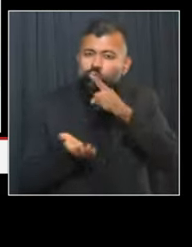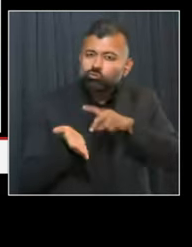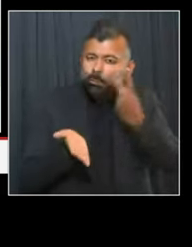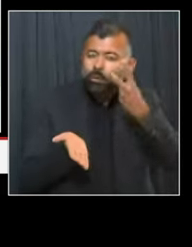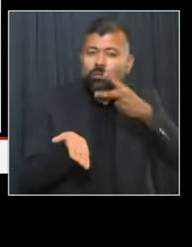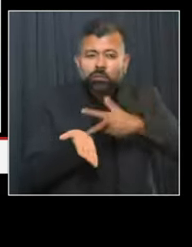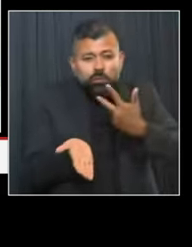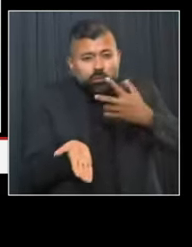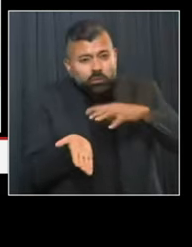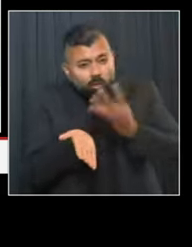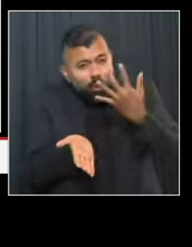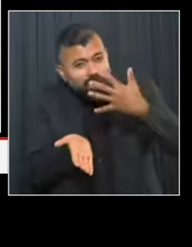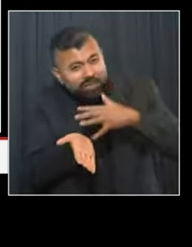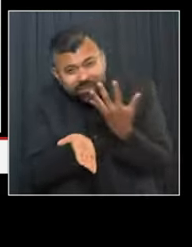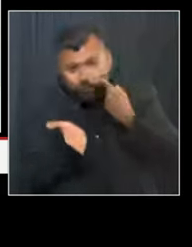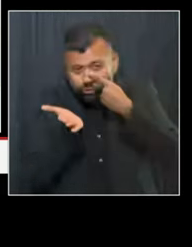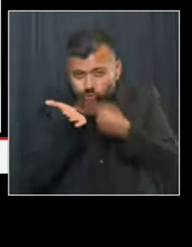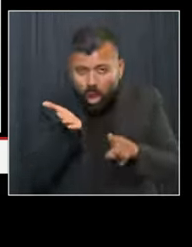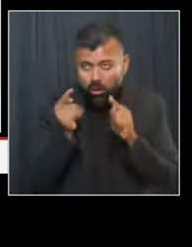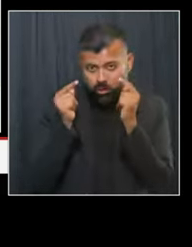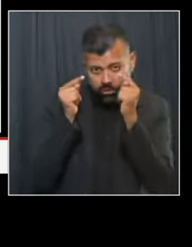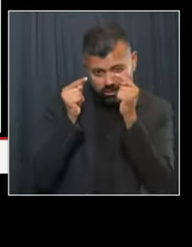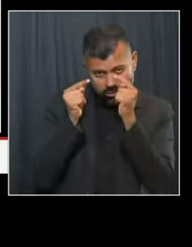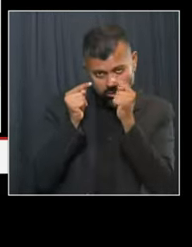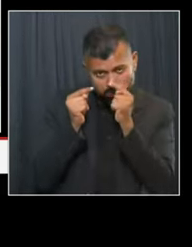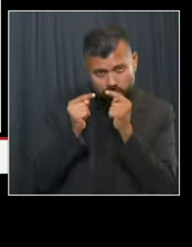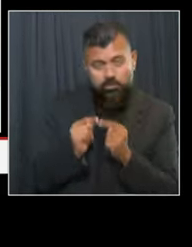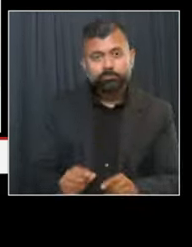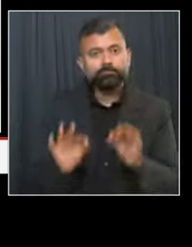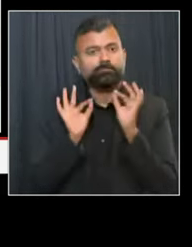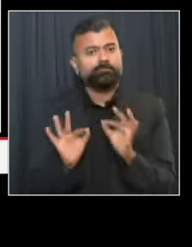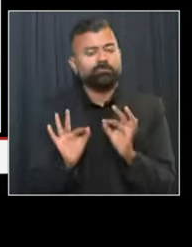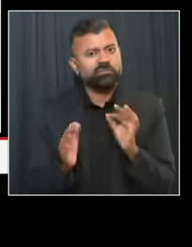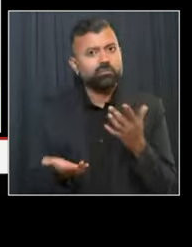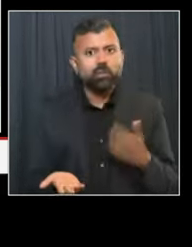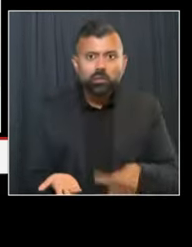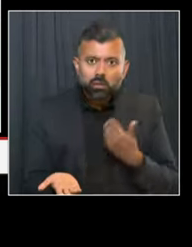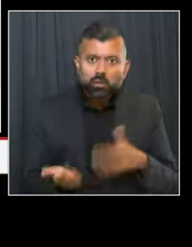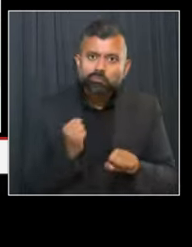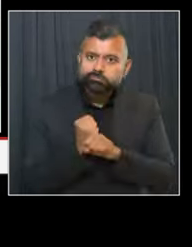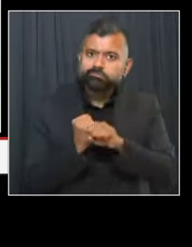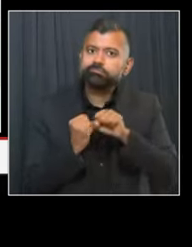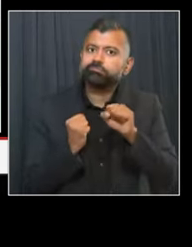get to the point where the CFO was able to start their 10-day process, which leads us to today.